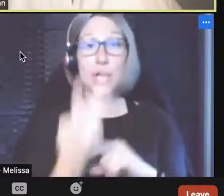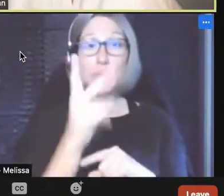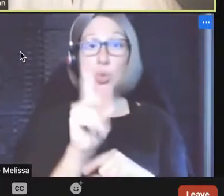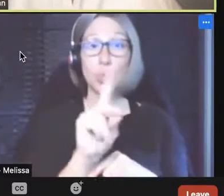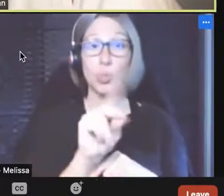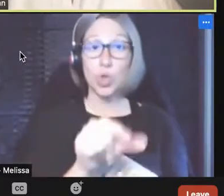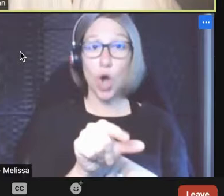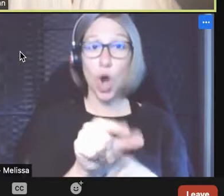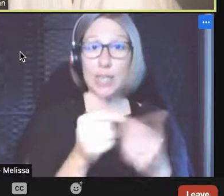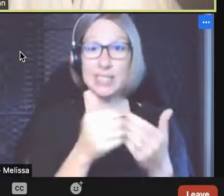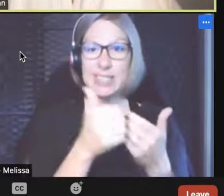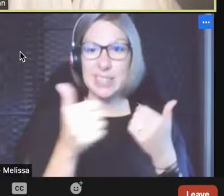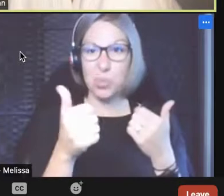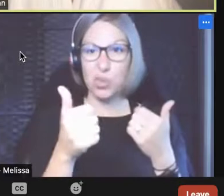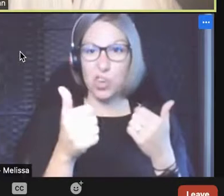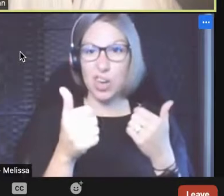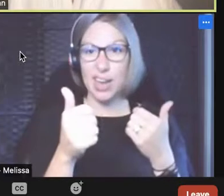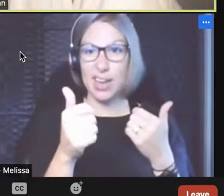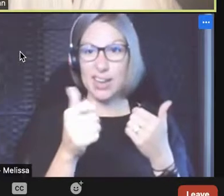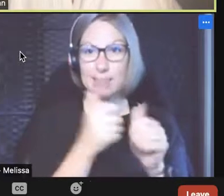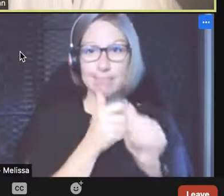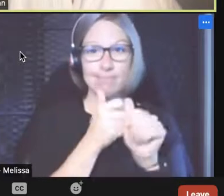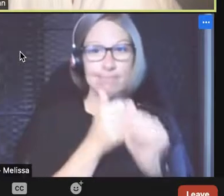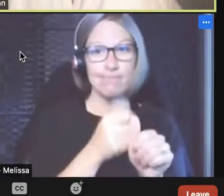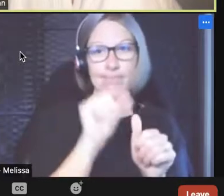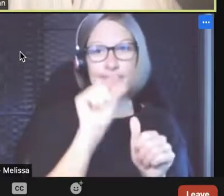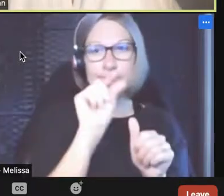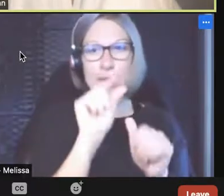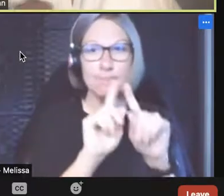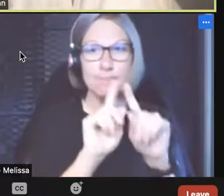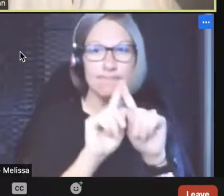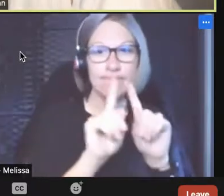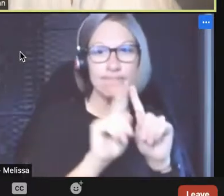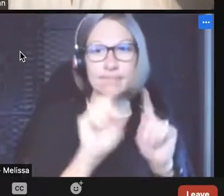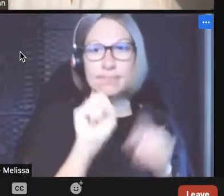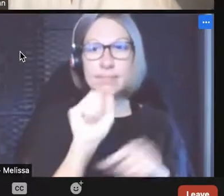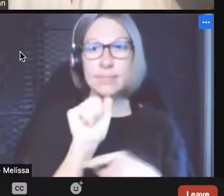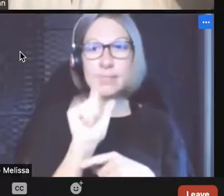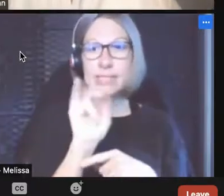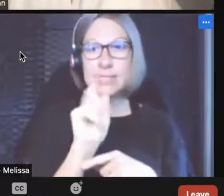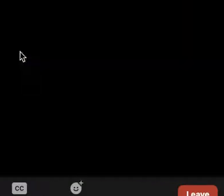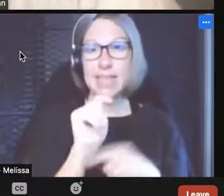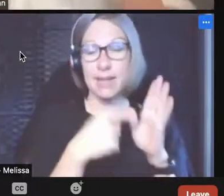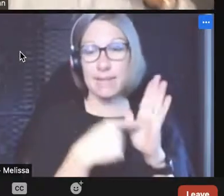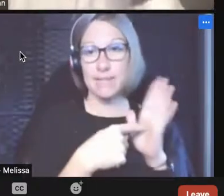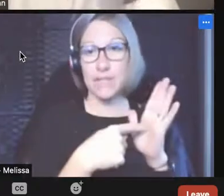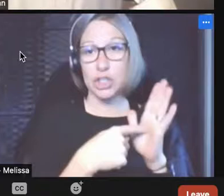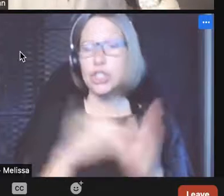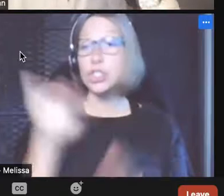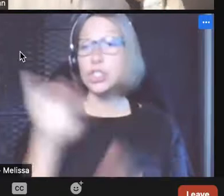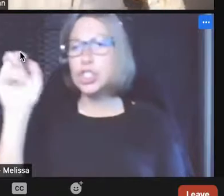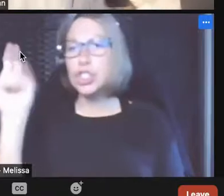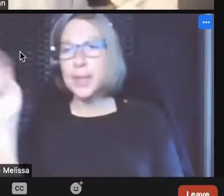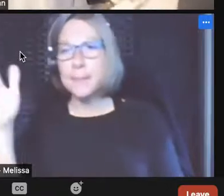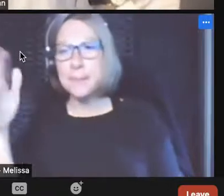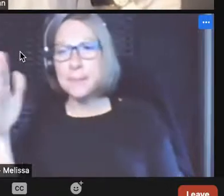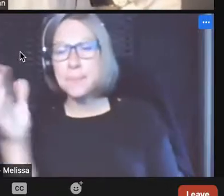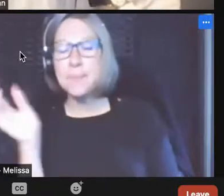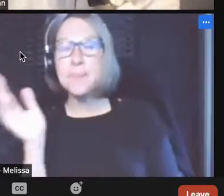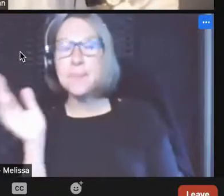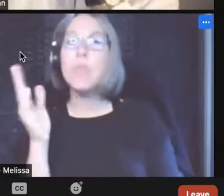dogs are separated out based on some very subtle salient features. Hey, Christine. Yes. There are some